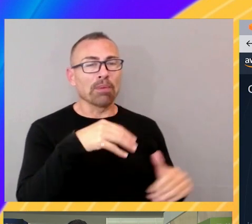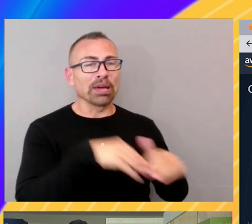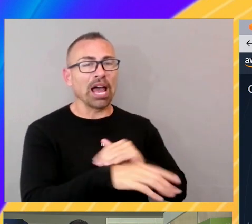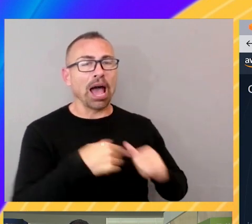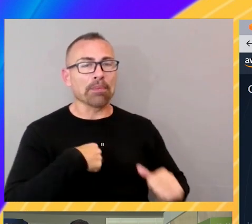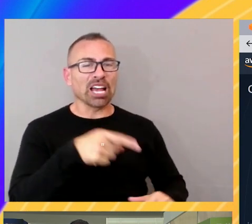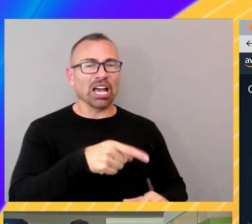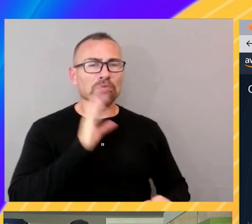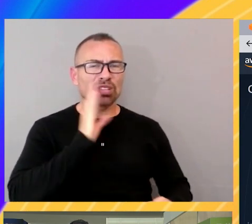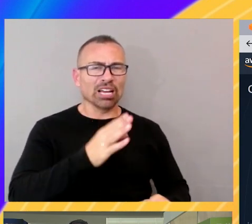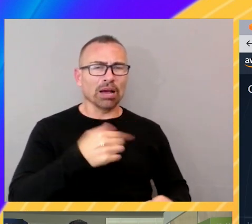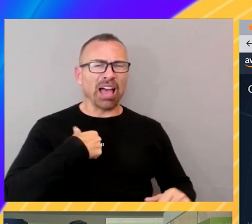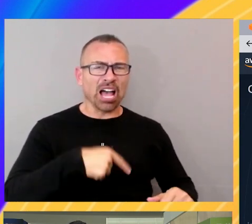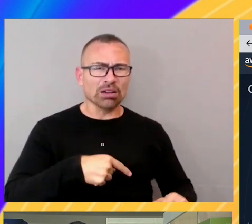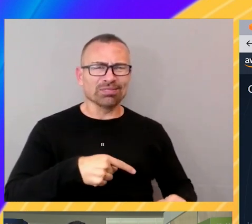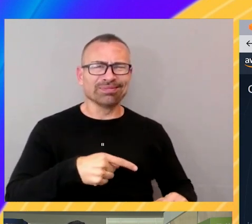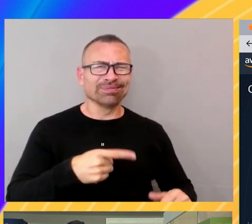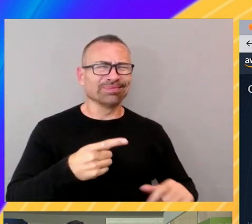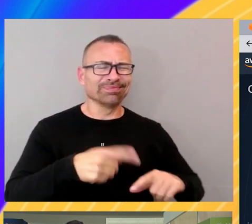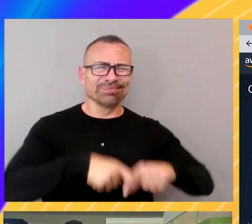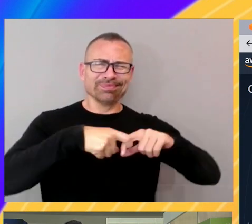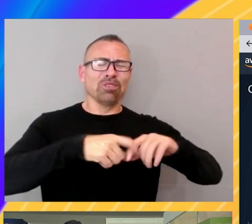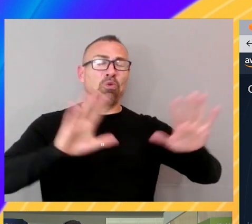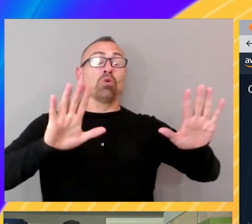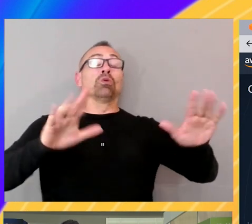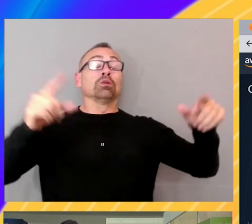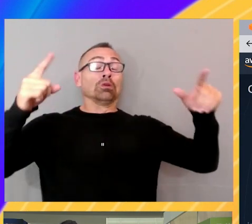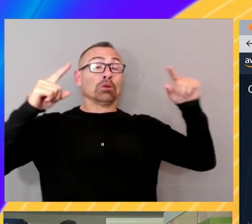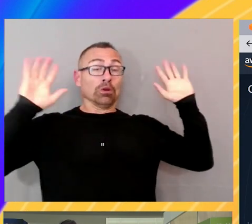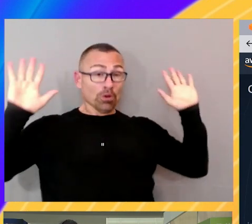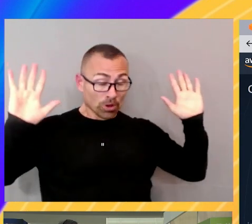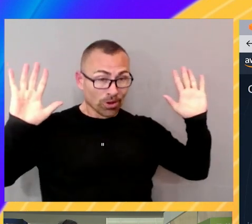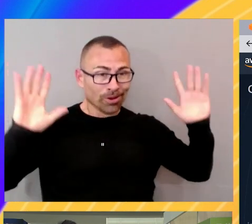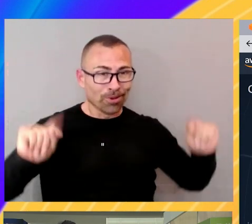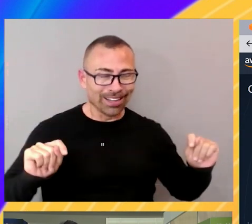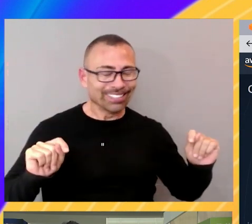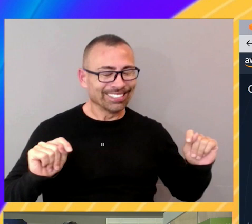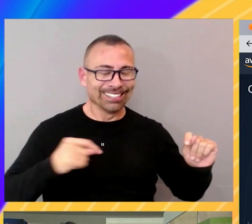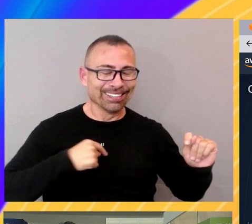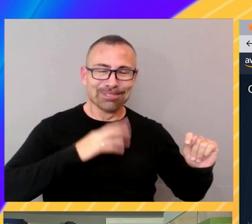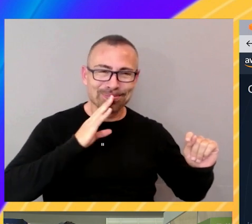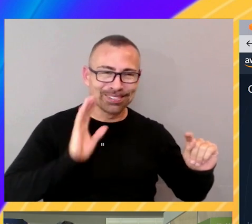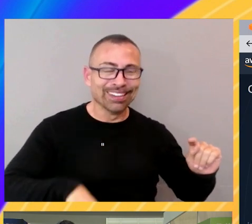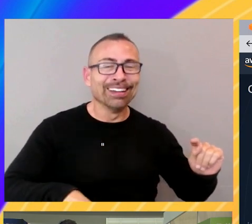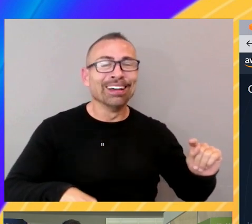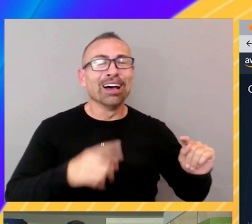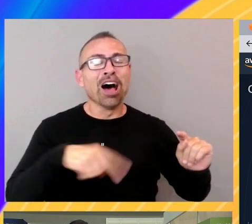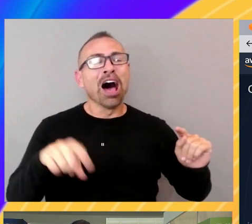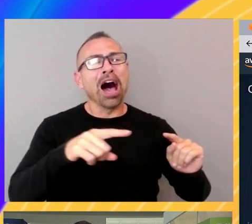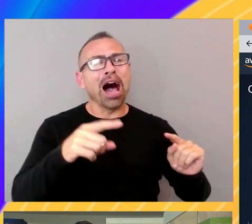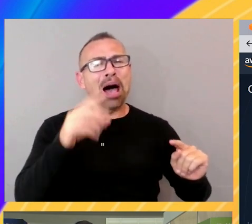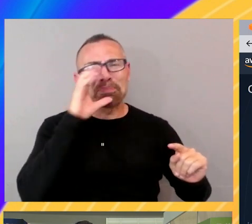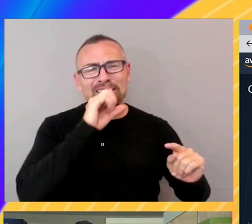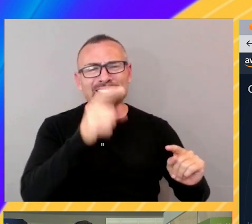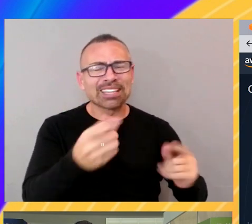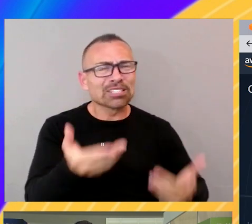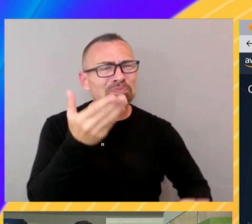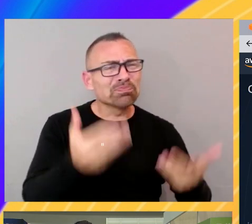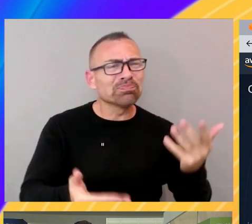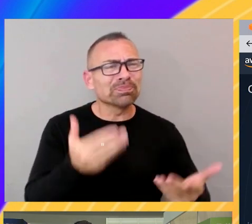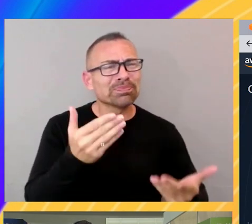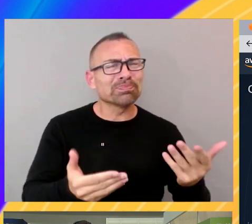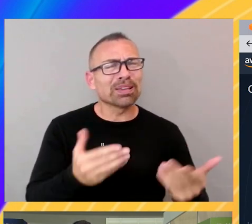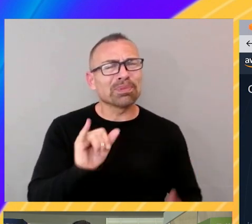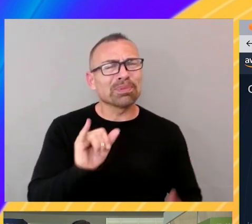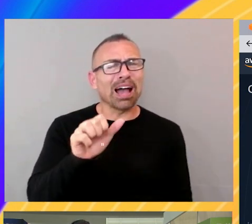gonna stop you automatically. I'm guessing that's probably gonna be like I am with like maybe some Lambda functions. Yeah. Okay. Yep.